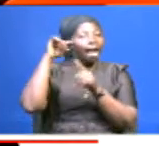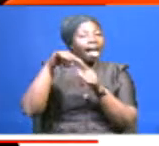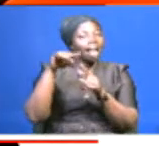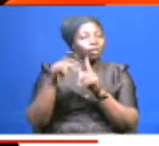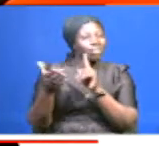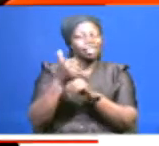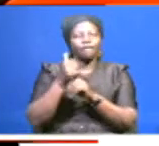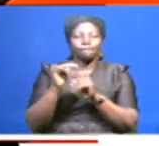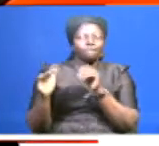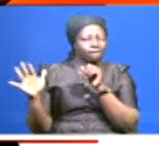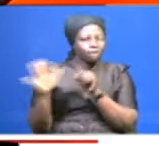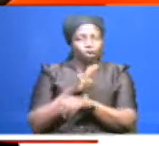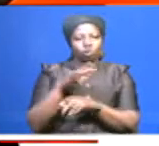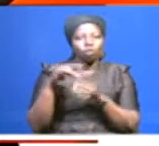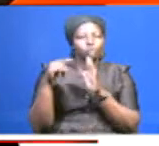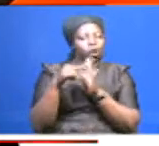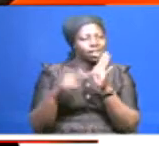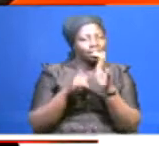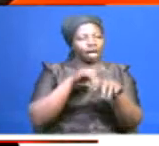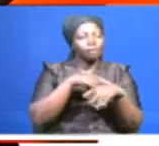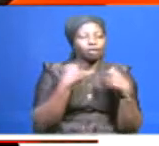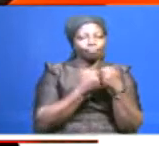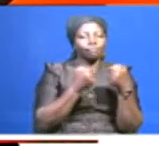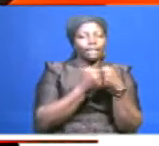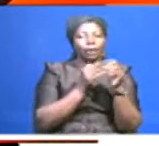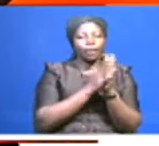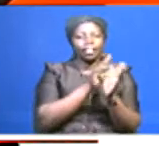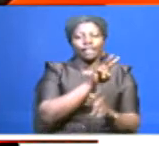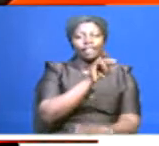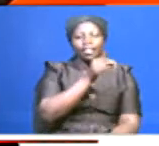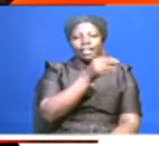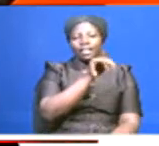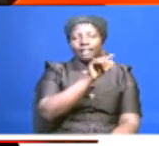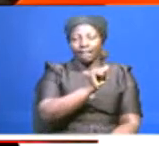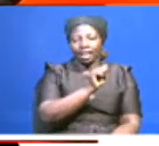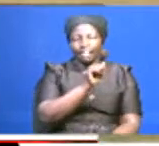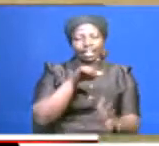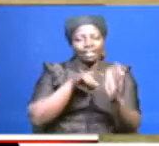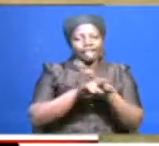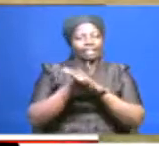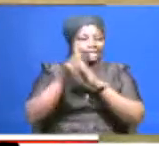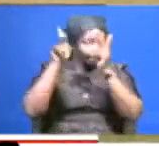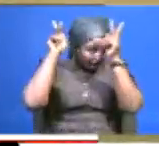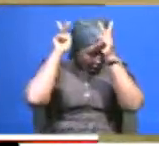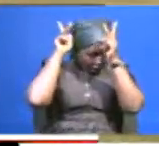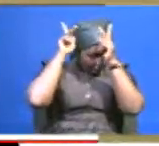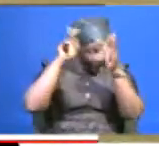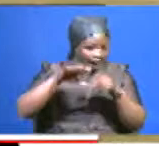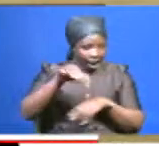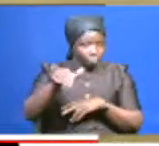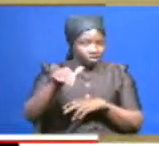points when they face host Vihiga Bullet at the Bukhungu Stadium in Kakamega County.